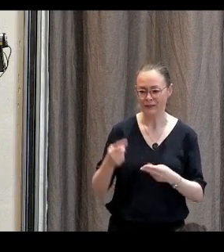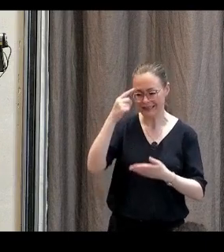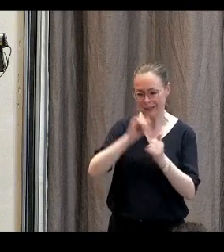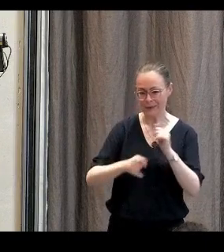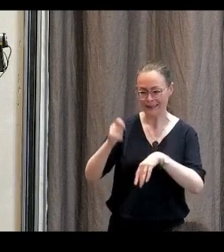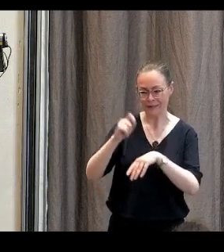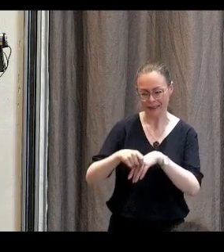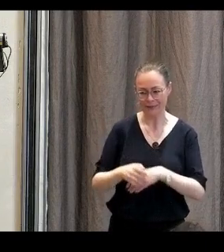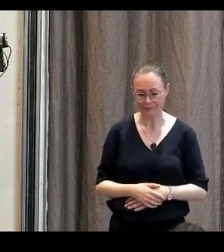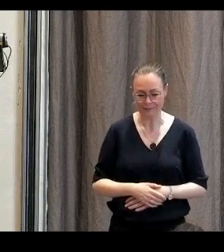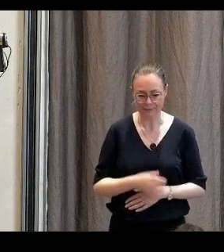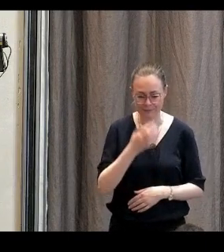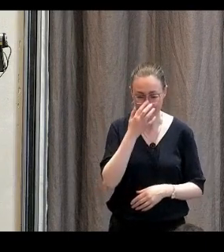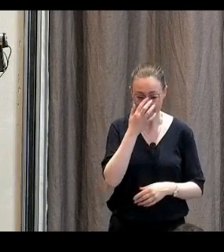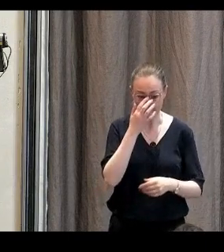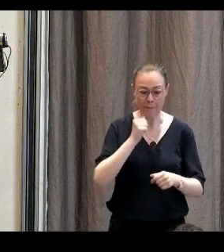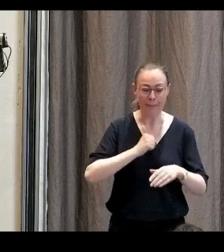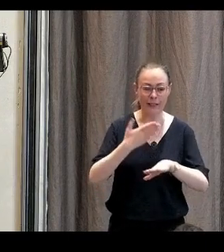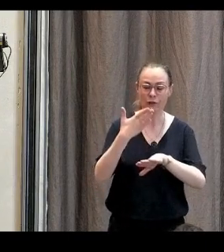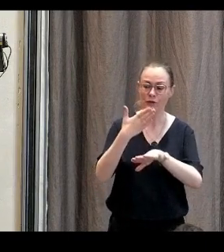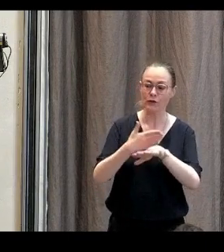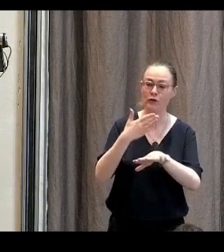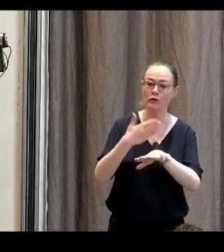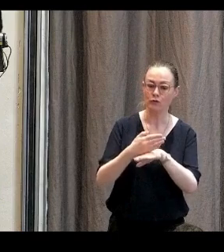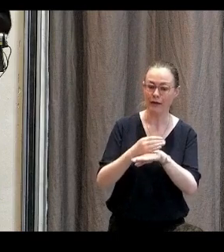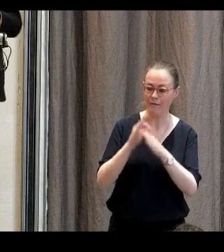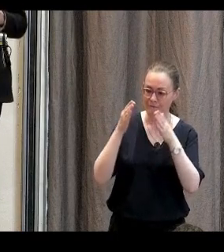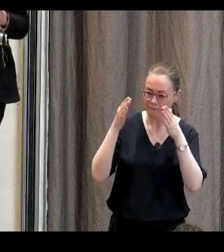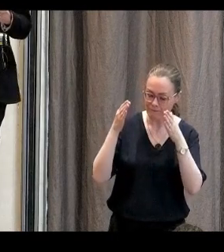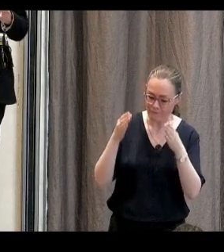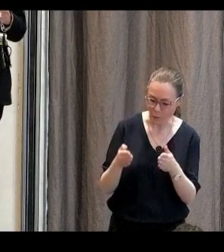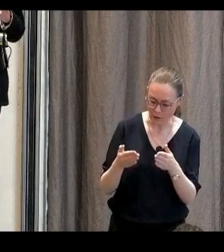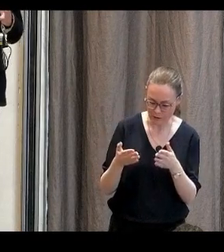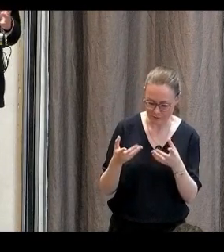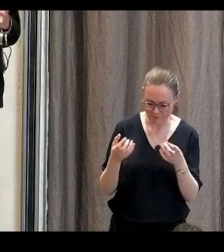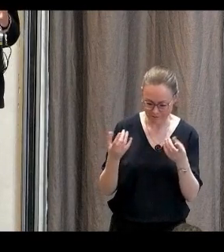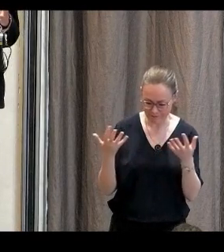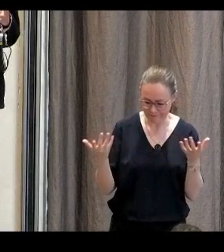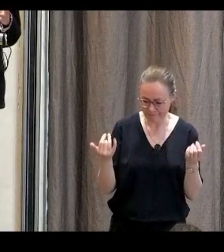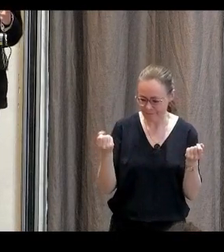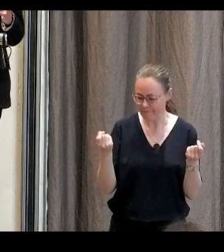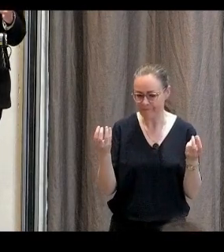So a lot of my career has focused on, again, running